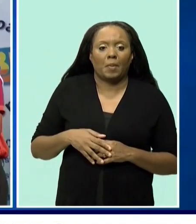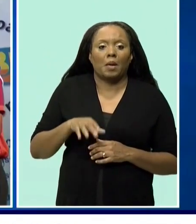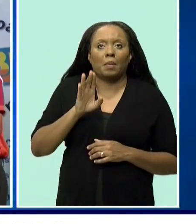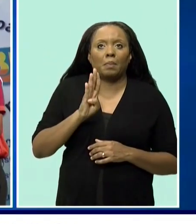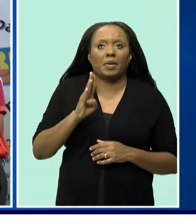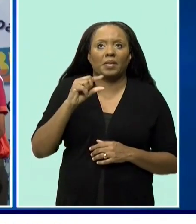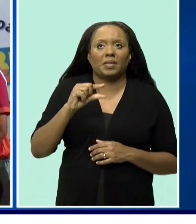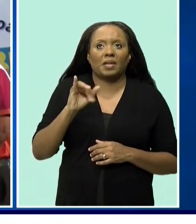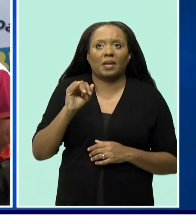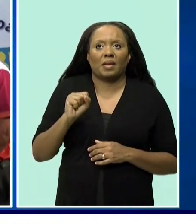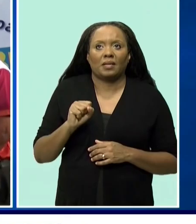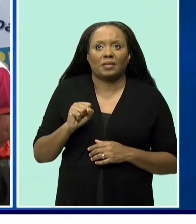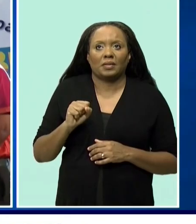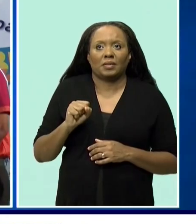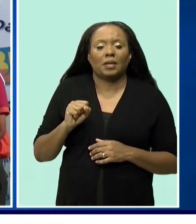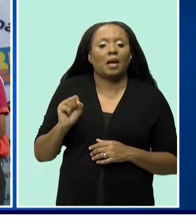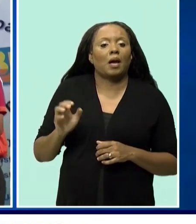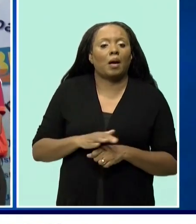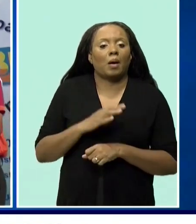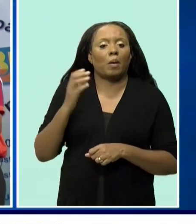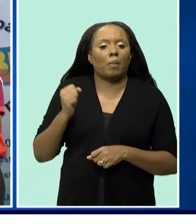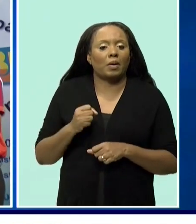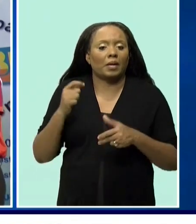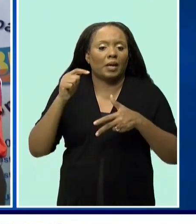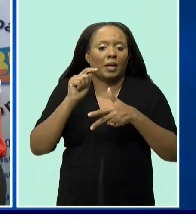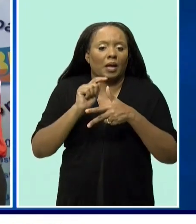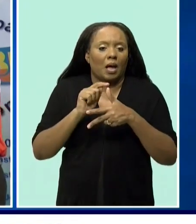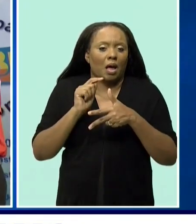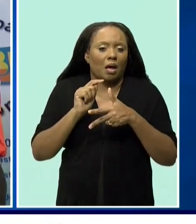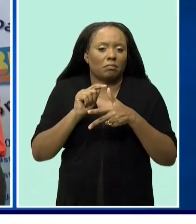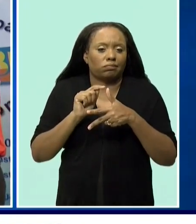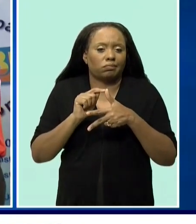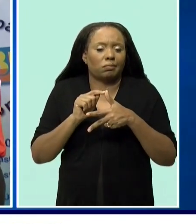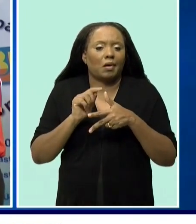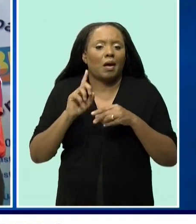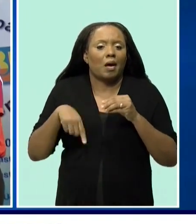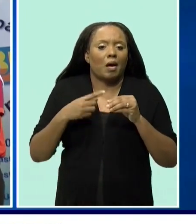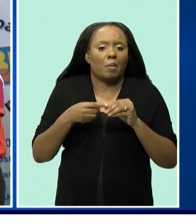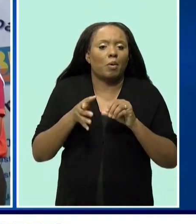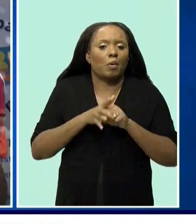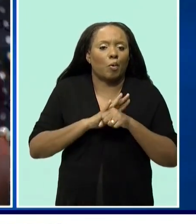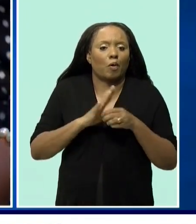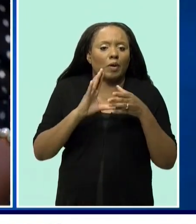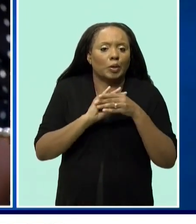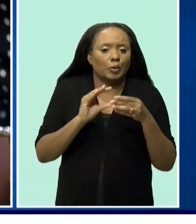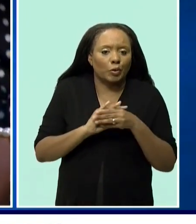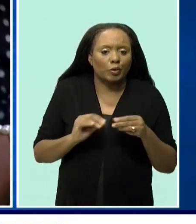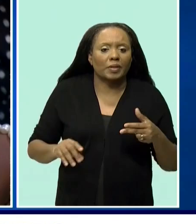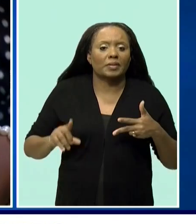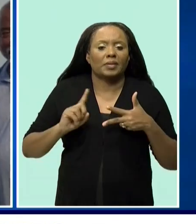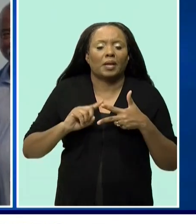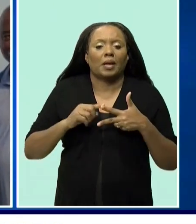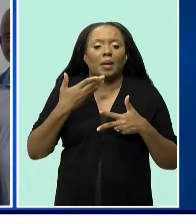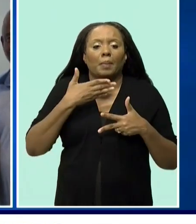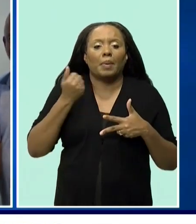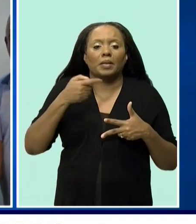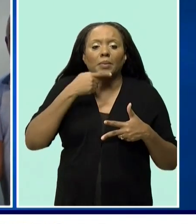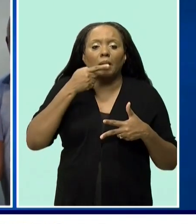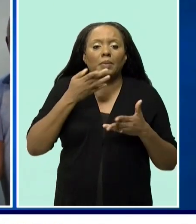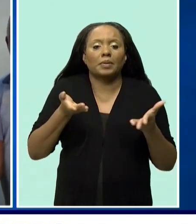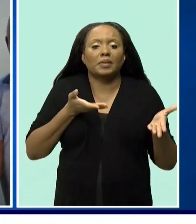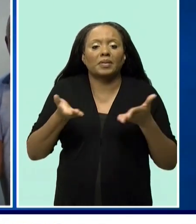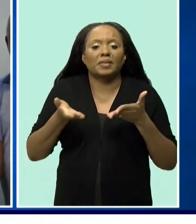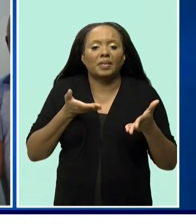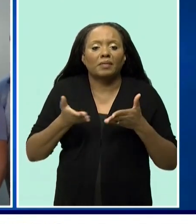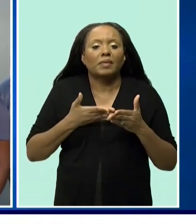the categories coverage of the COVID-19 pandemic with COVID stories 246, not the common cold, best public service spot with